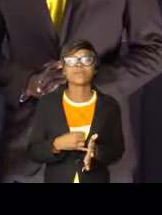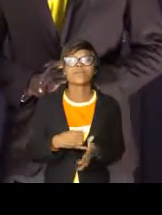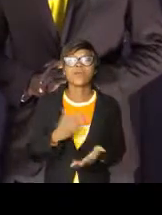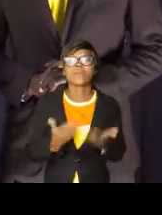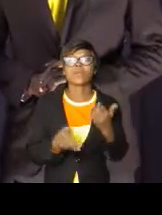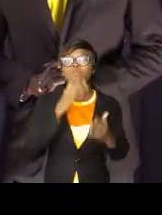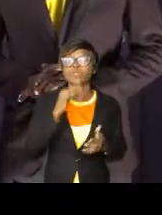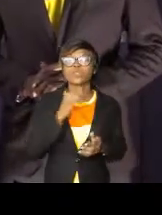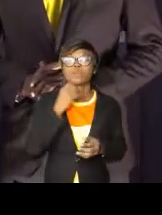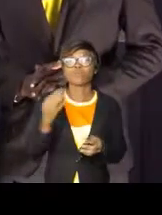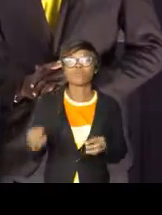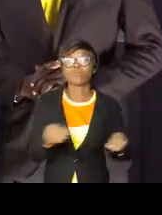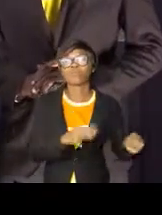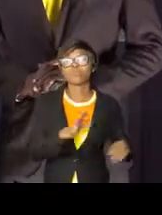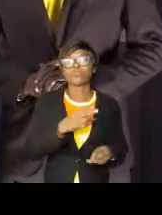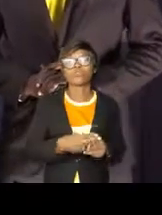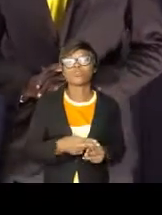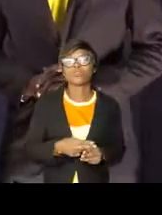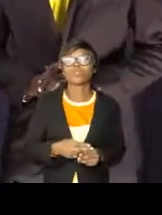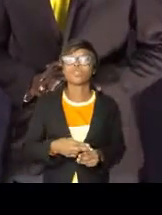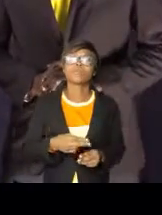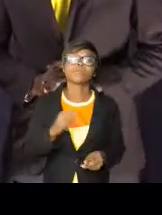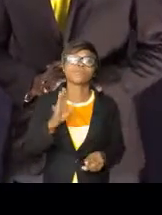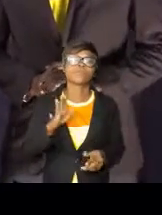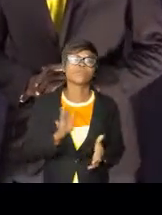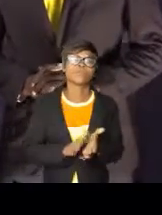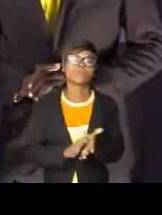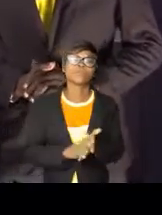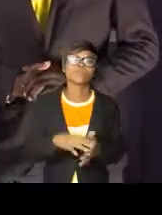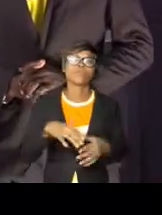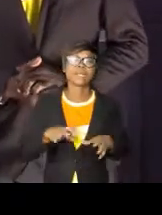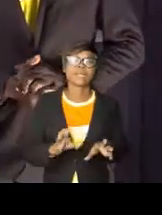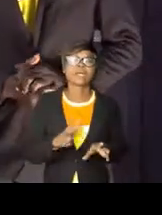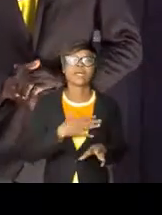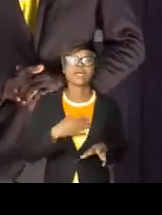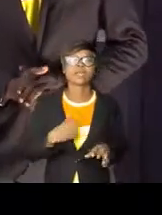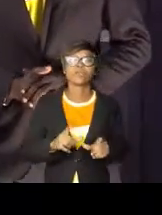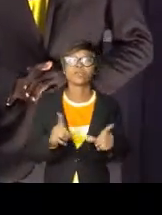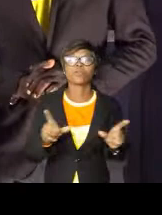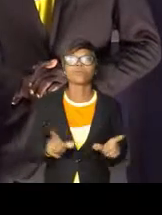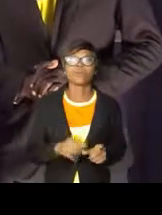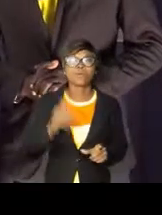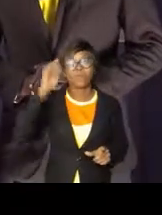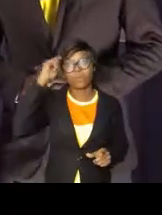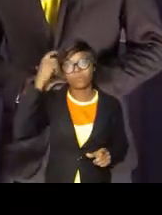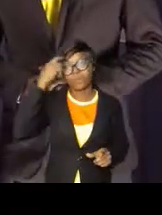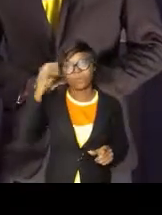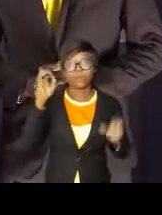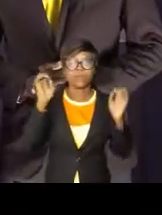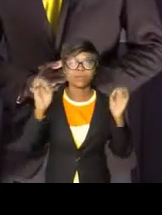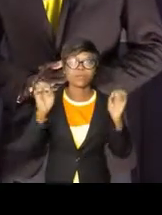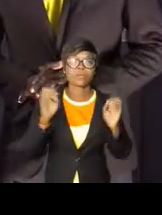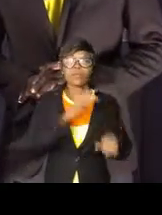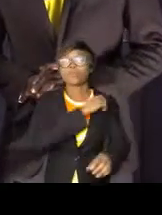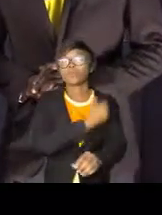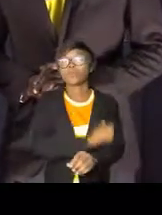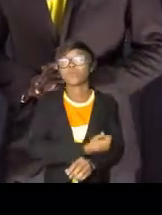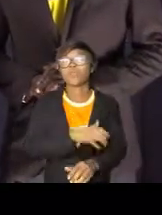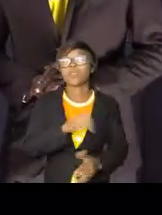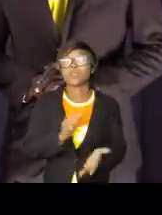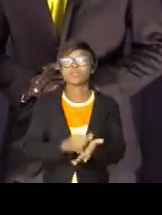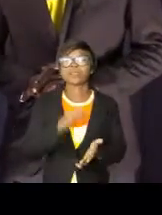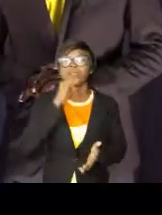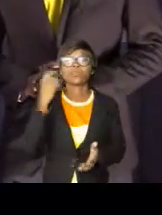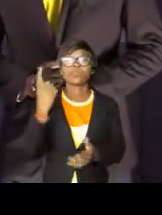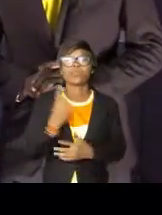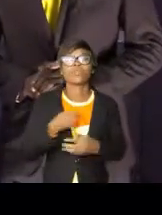your assignments, make sure you indicate your name, Your school, Your class. and your local government education